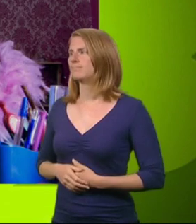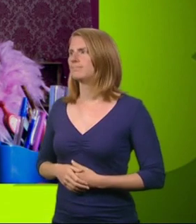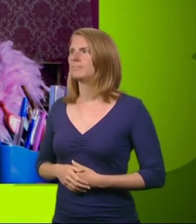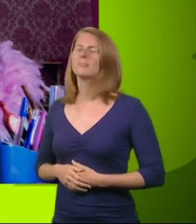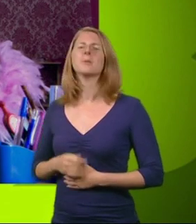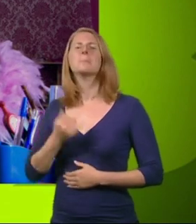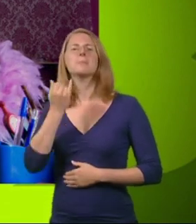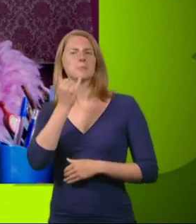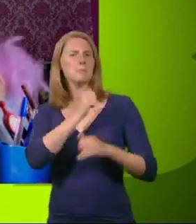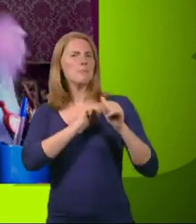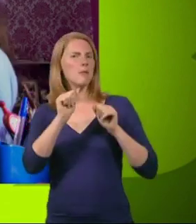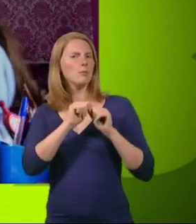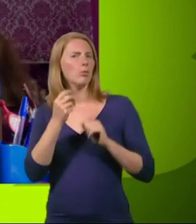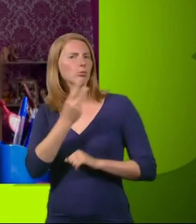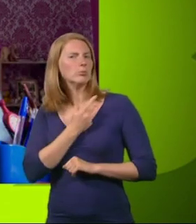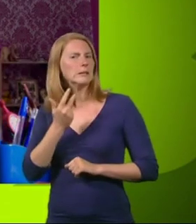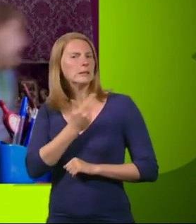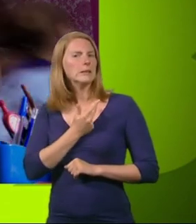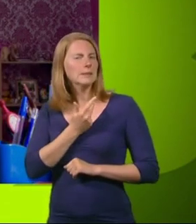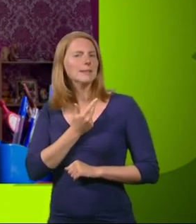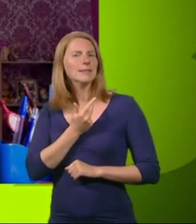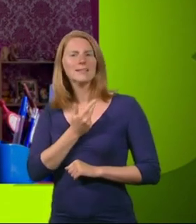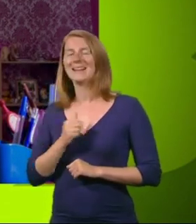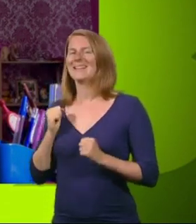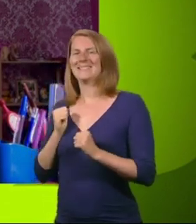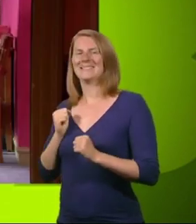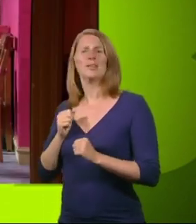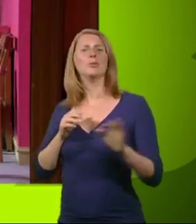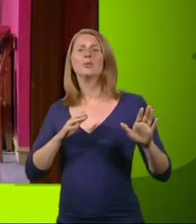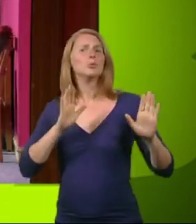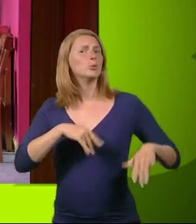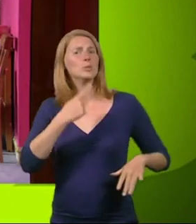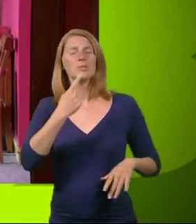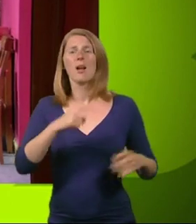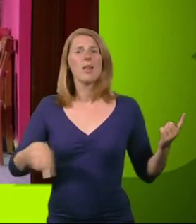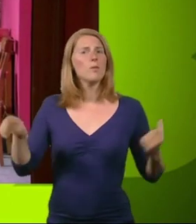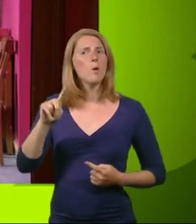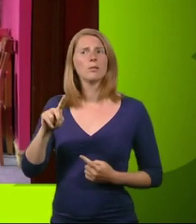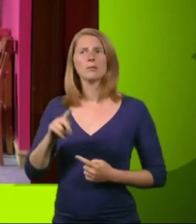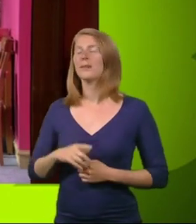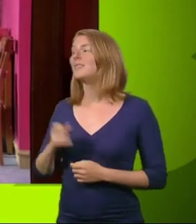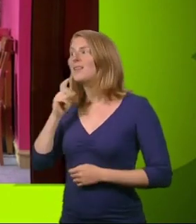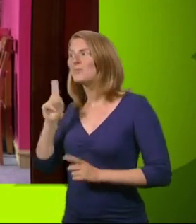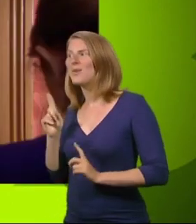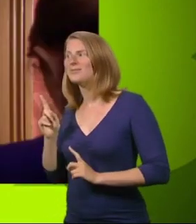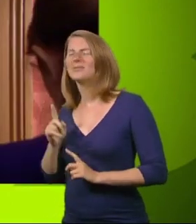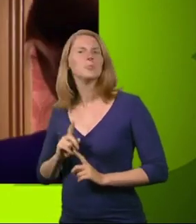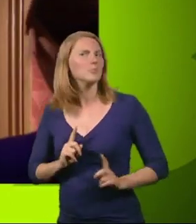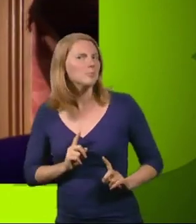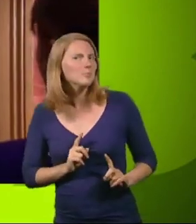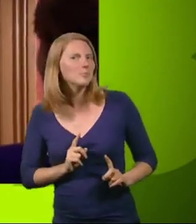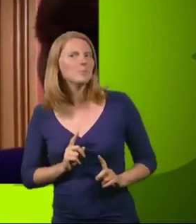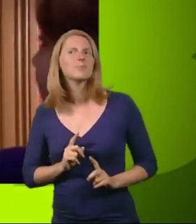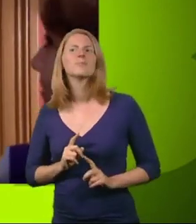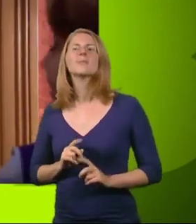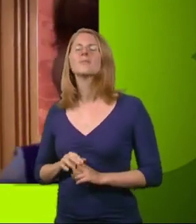We'd be much better with three, wouldn't it? Yes. Wait, T, we're not supposed to tell anyone. Guess what? What?